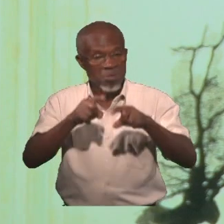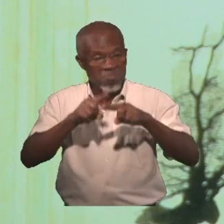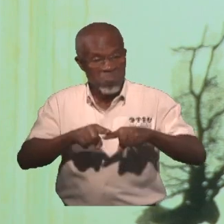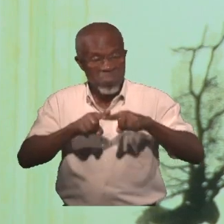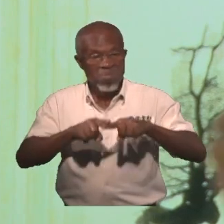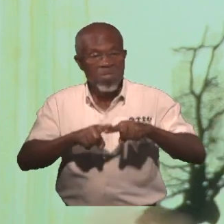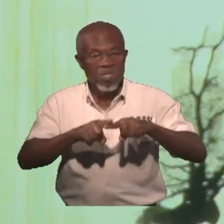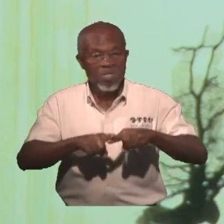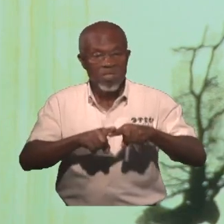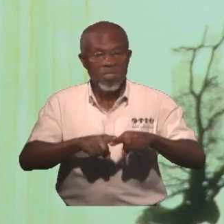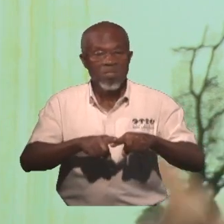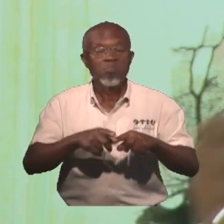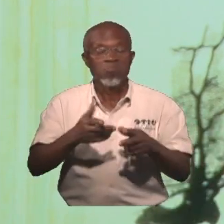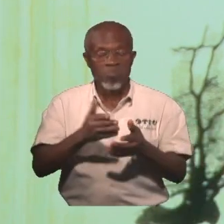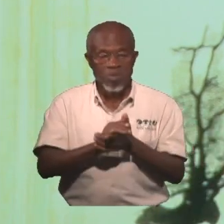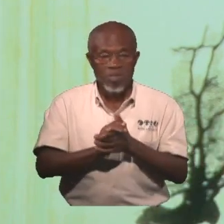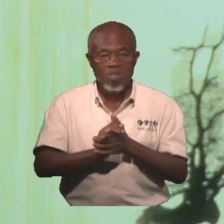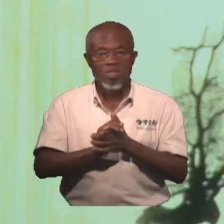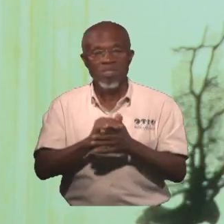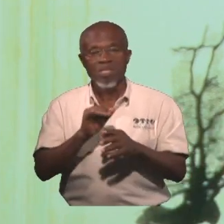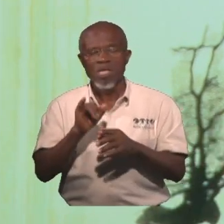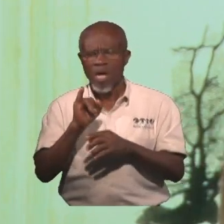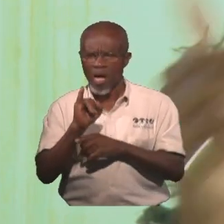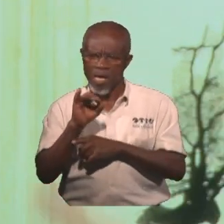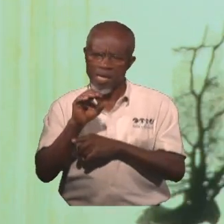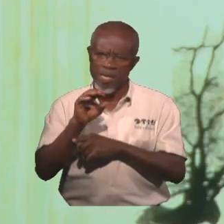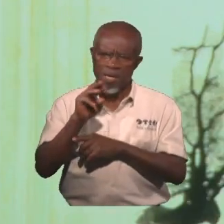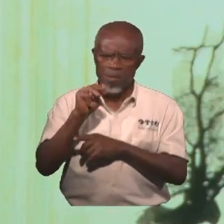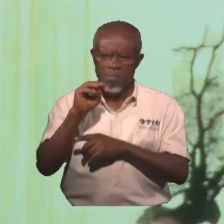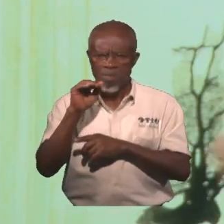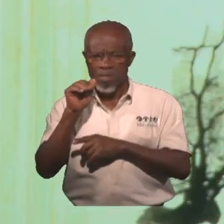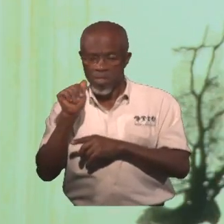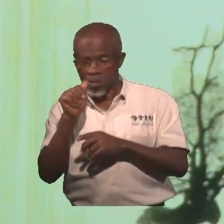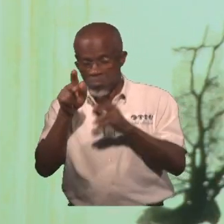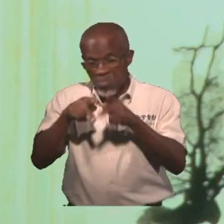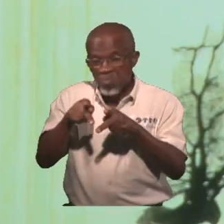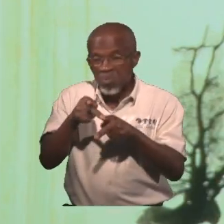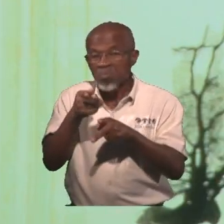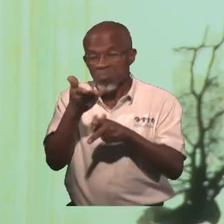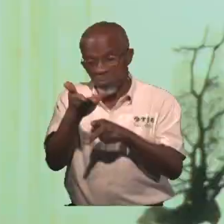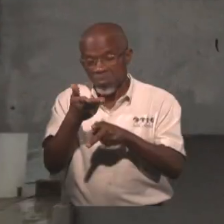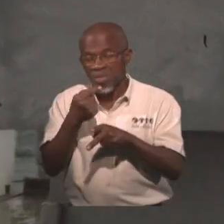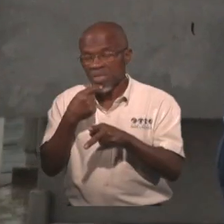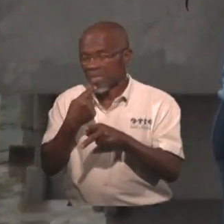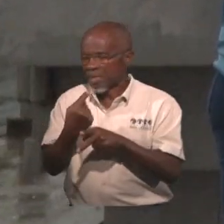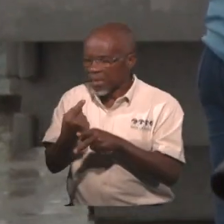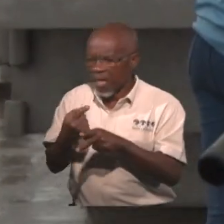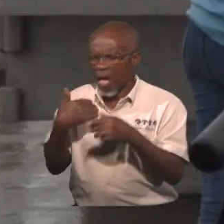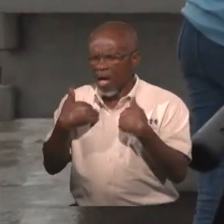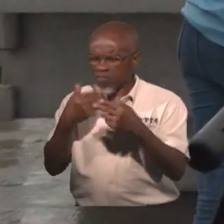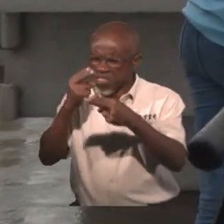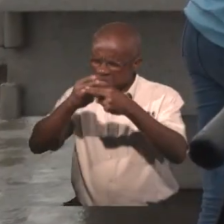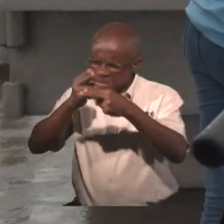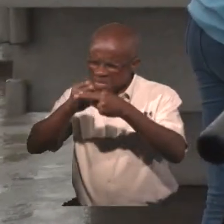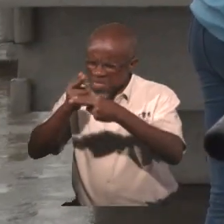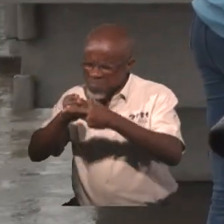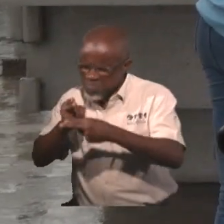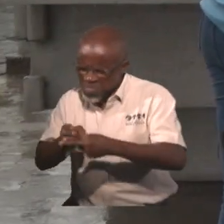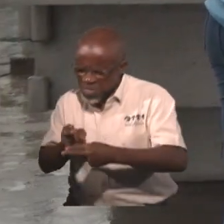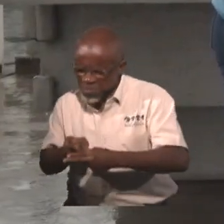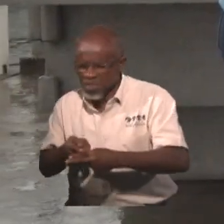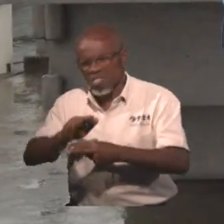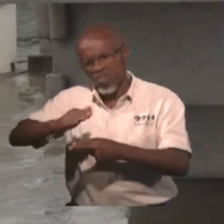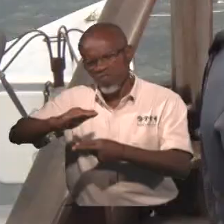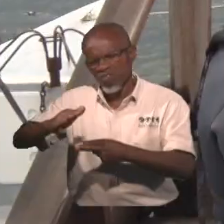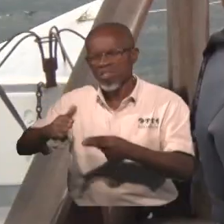and the technical folks at the IMA to do the species mapping and have it on their databases and these things. Time will tell the degree of